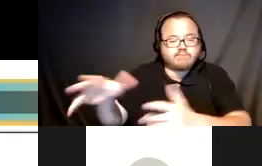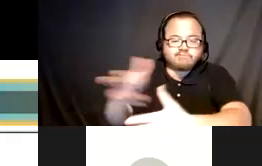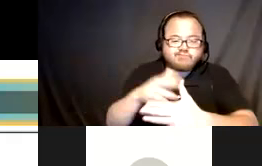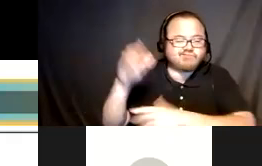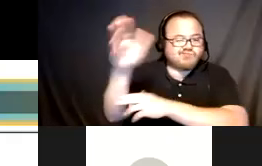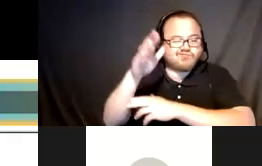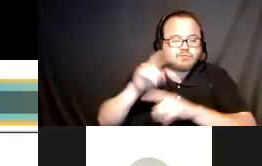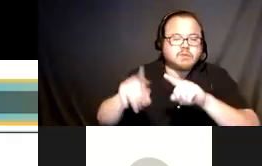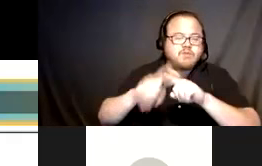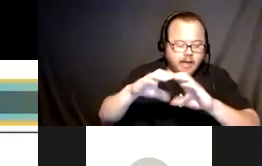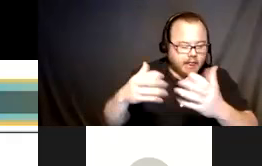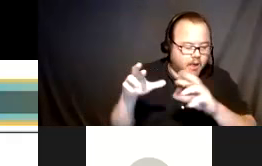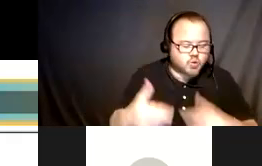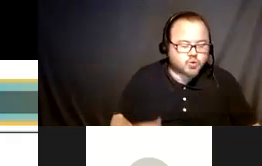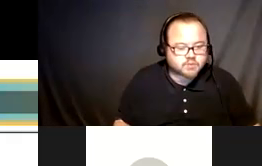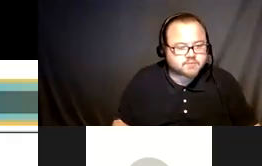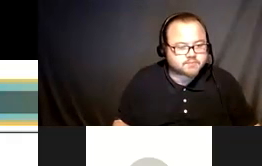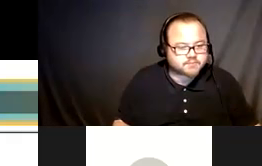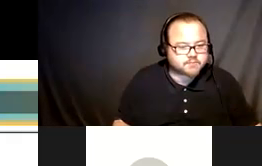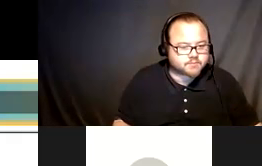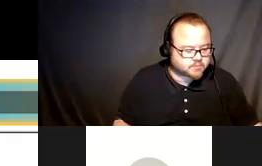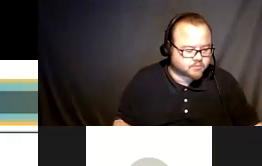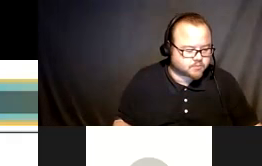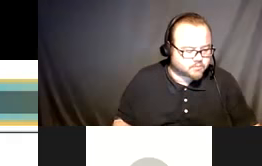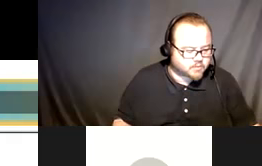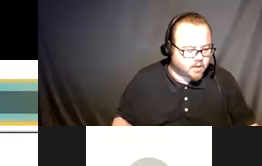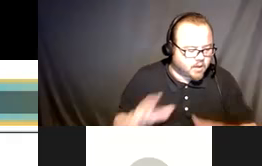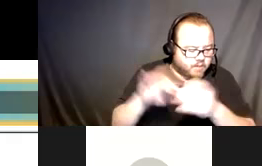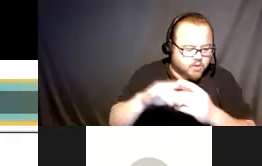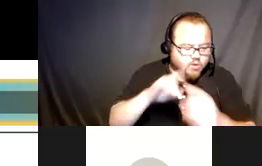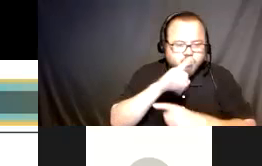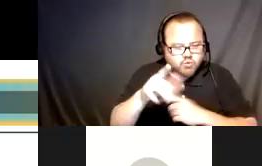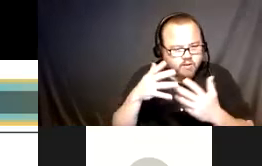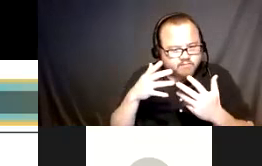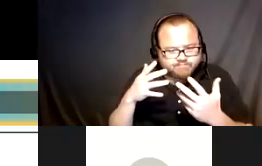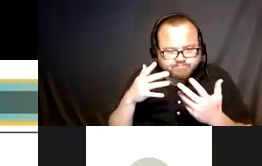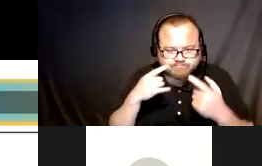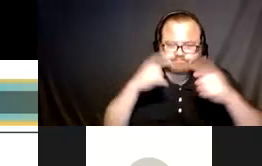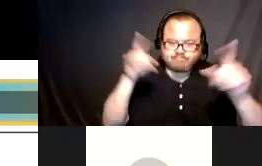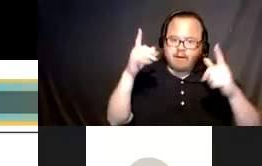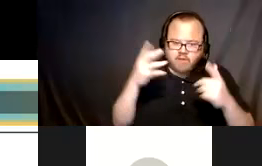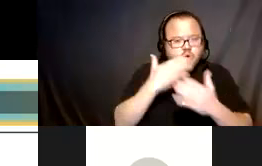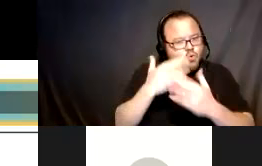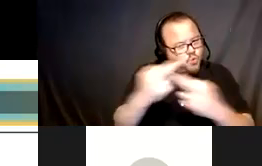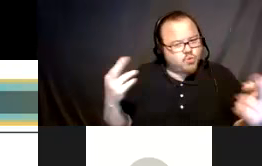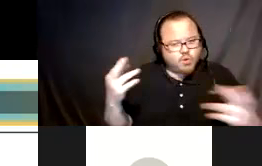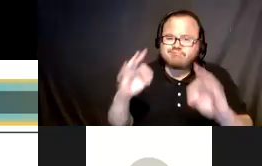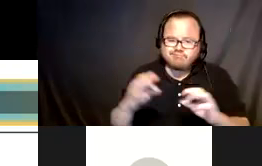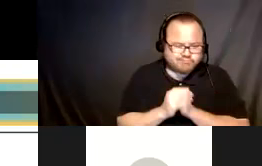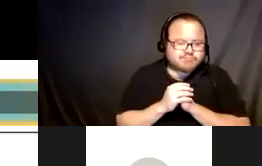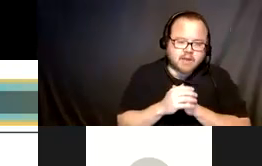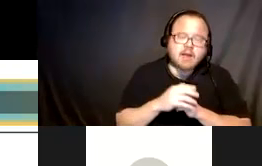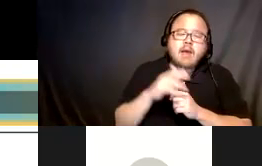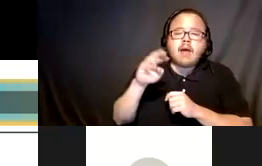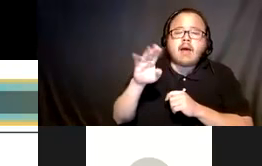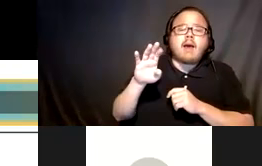various amount of classrooms. So the message is really effective, and that's a very good resource. And Rebecca mentioned TSAP